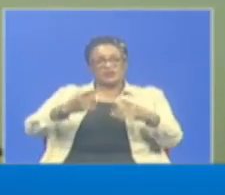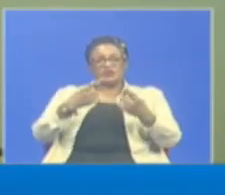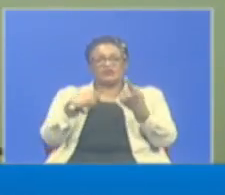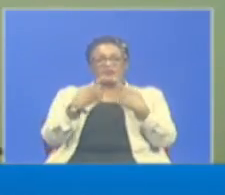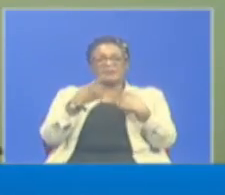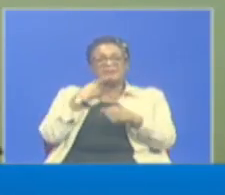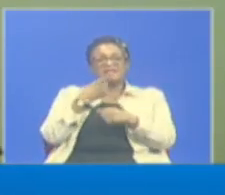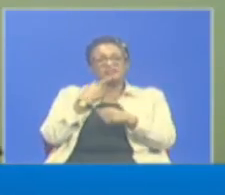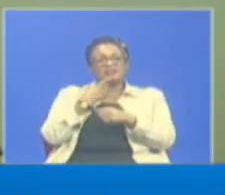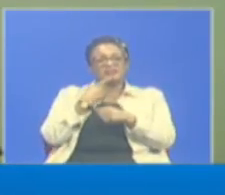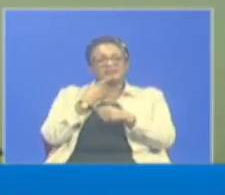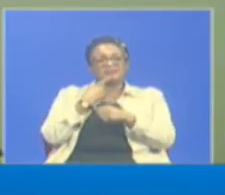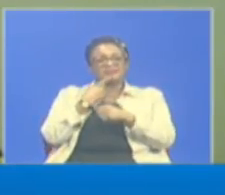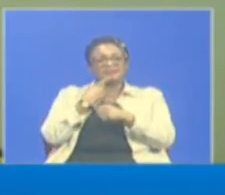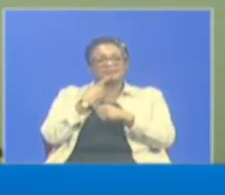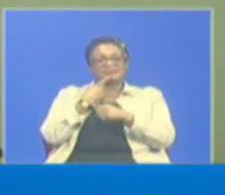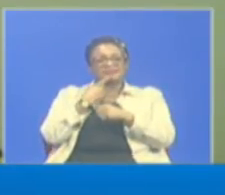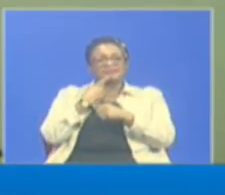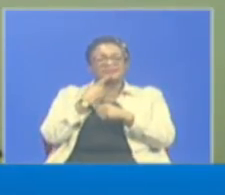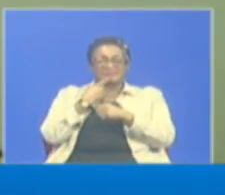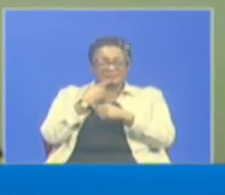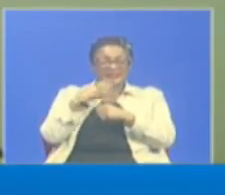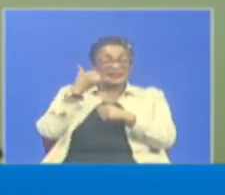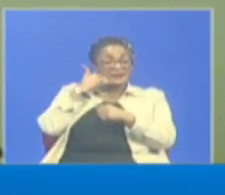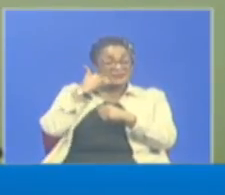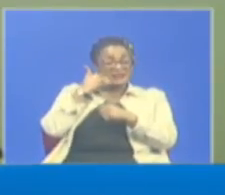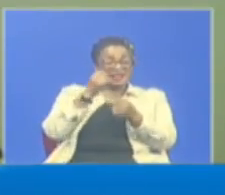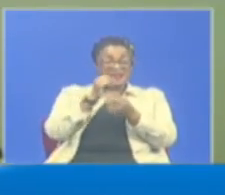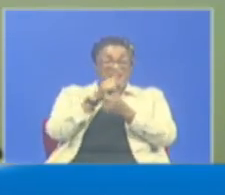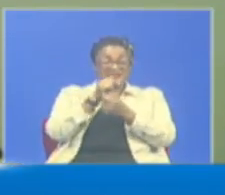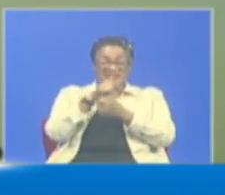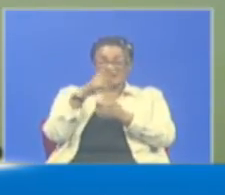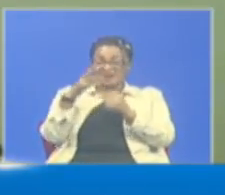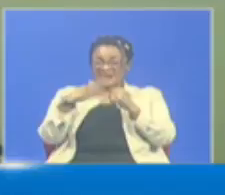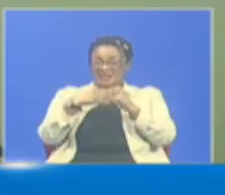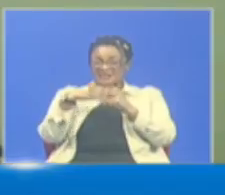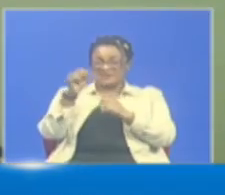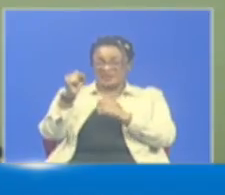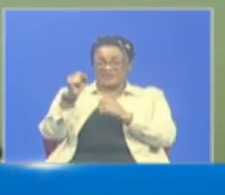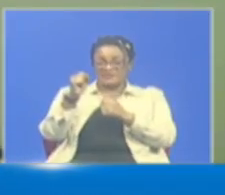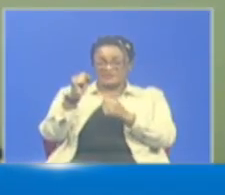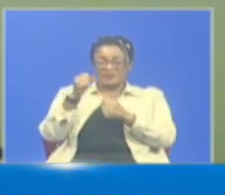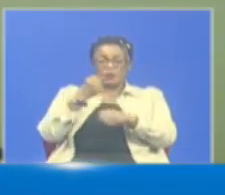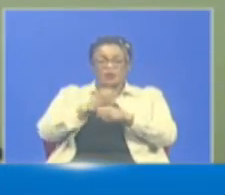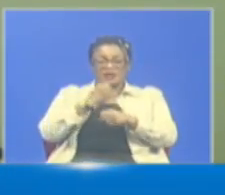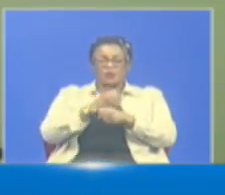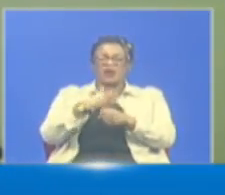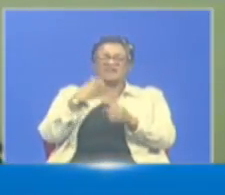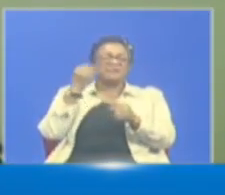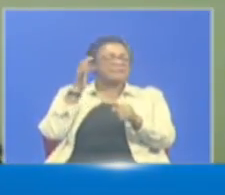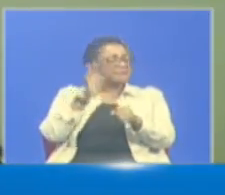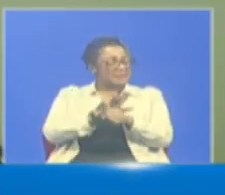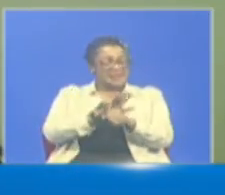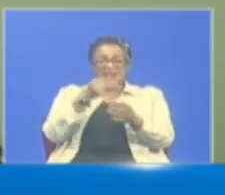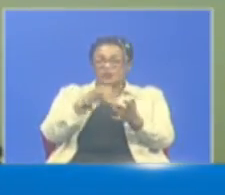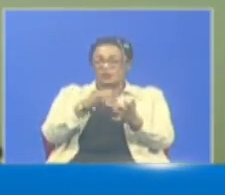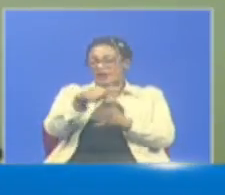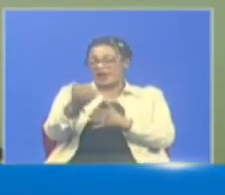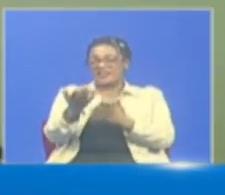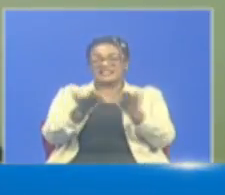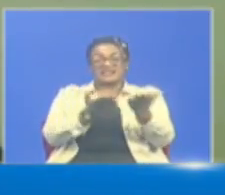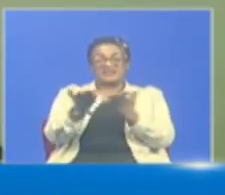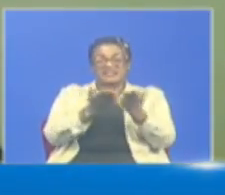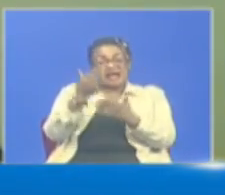mentioned the hotline, the 1195, that is working. There's so many other hotlines and so many other services that are working. But I'm wondering if all of